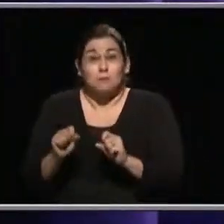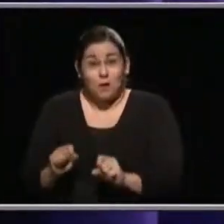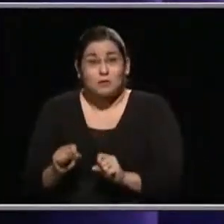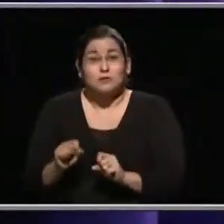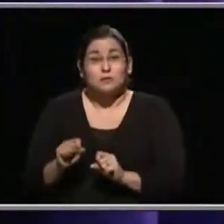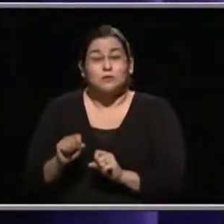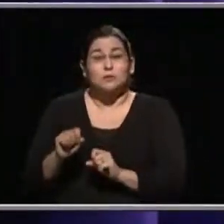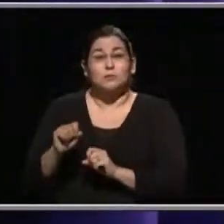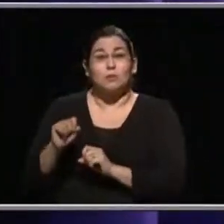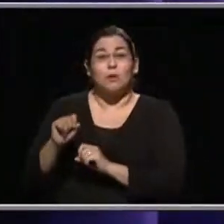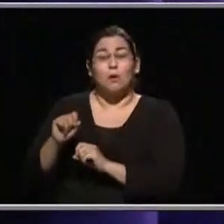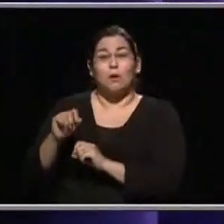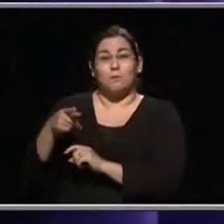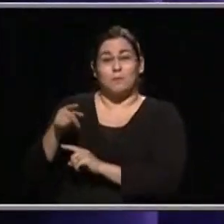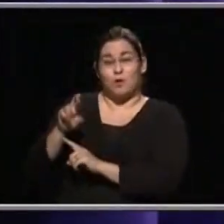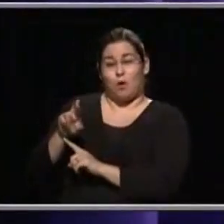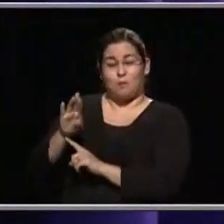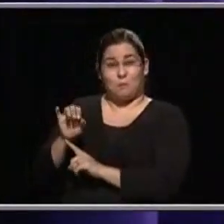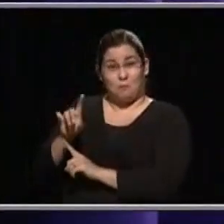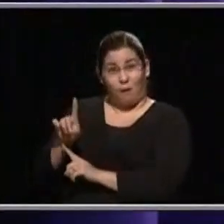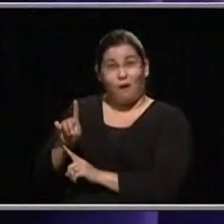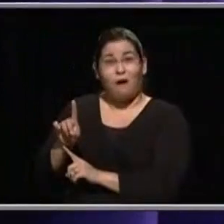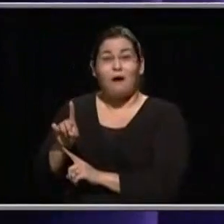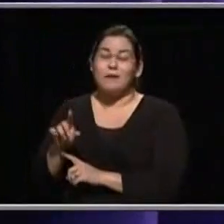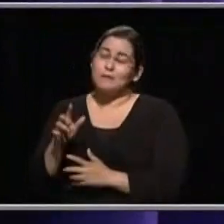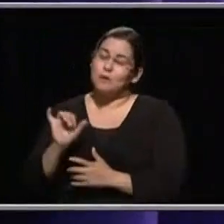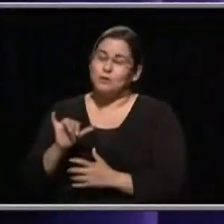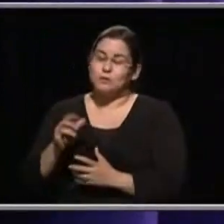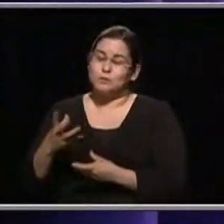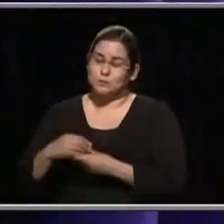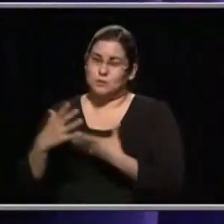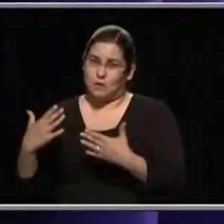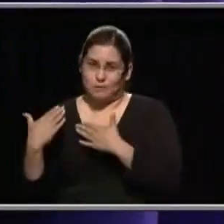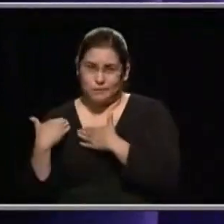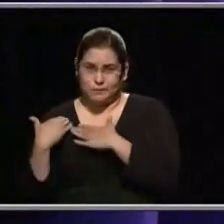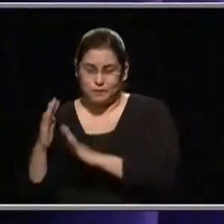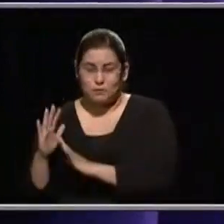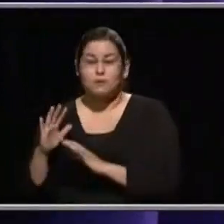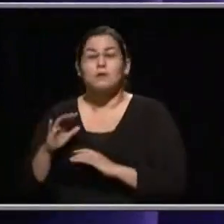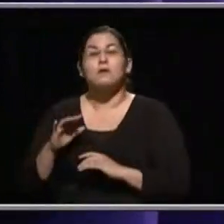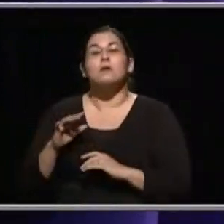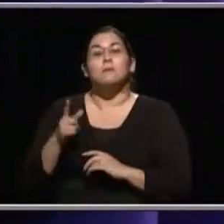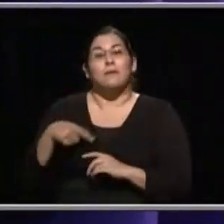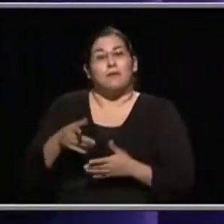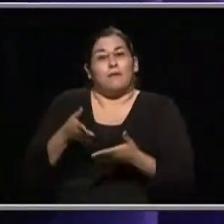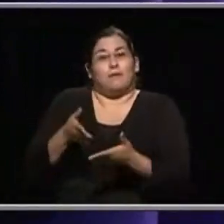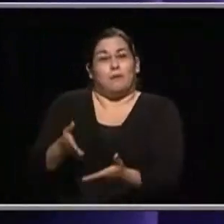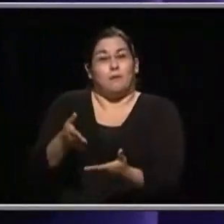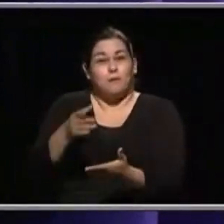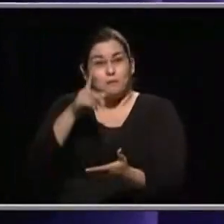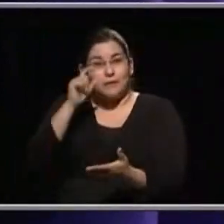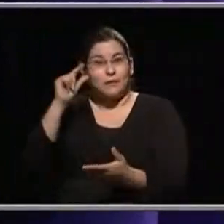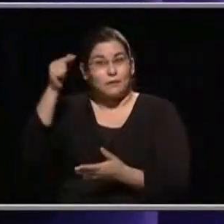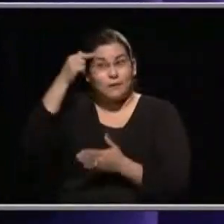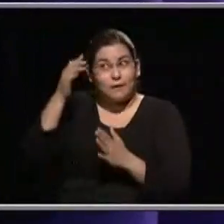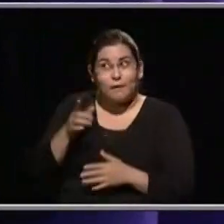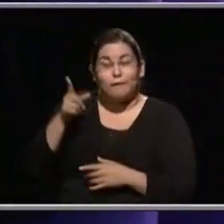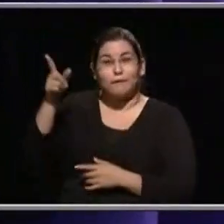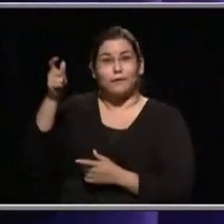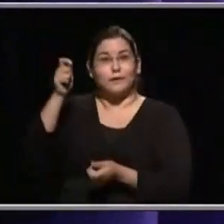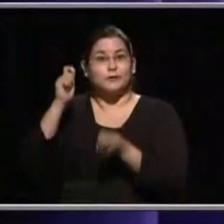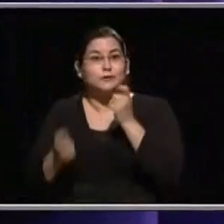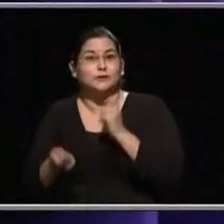bond, personal recognizance bond, which carries responsibility with it, I might add. They're there because of what the governor did in